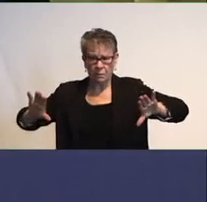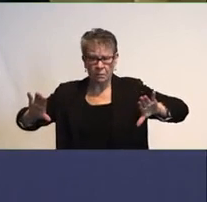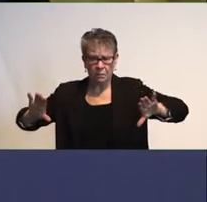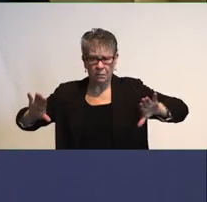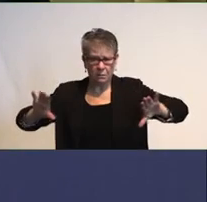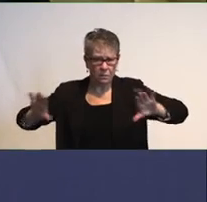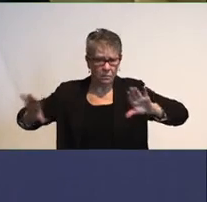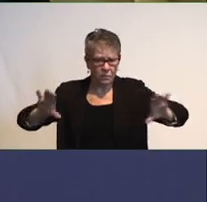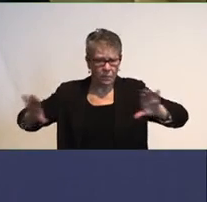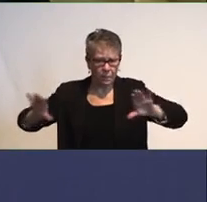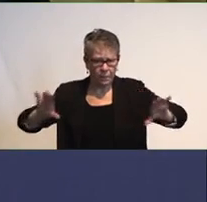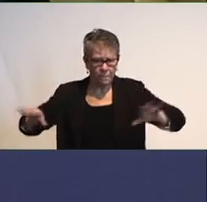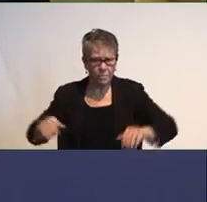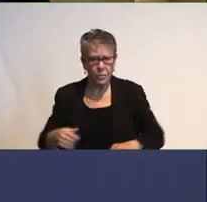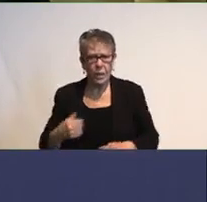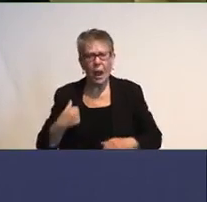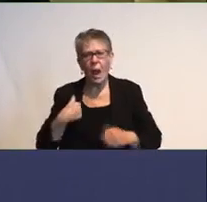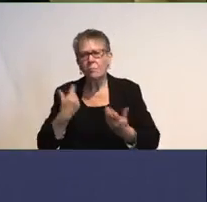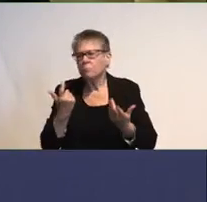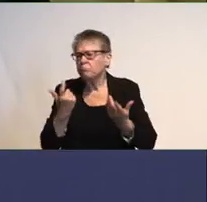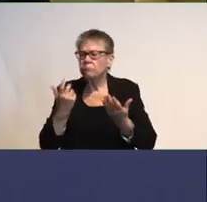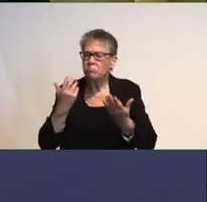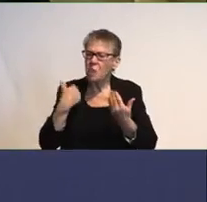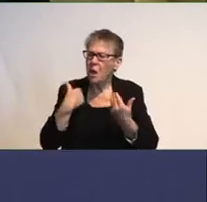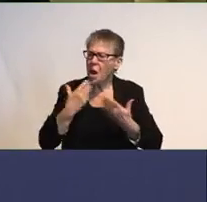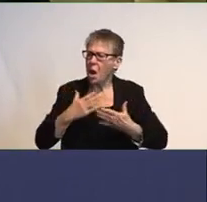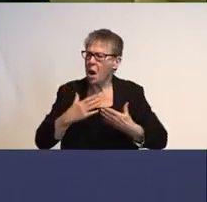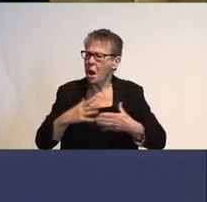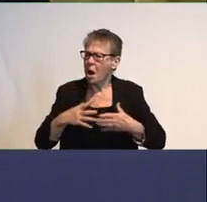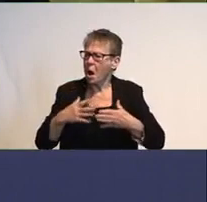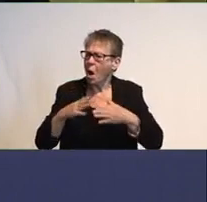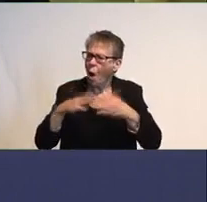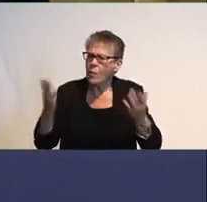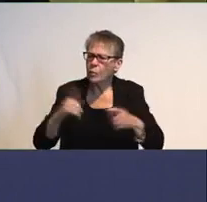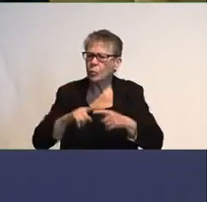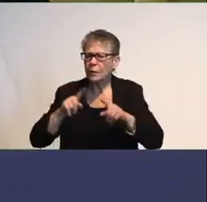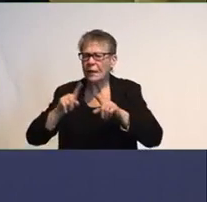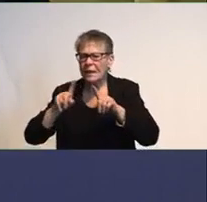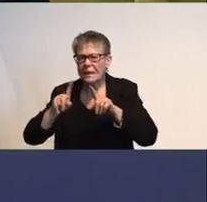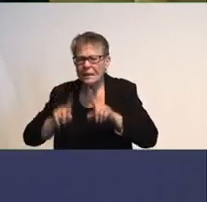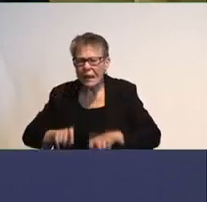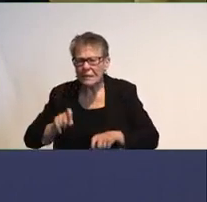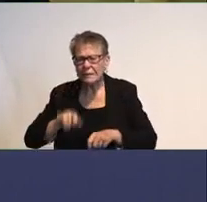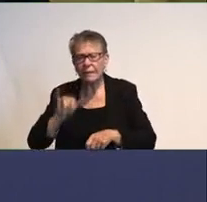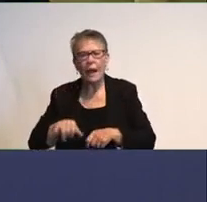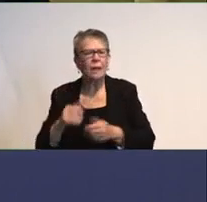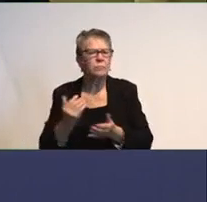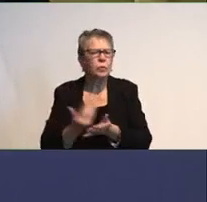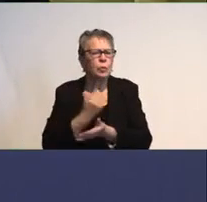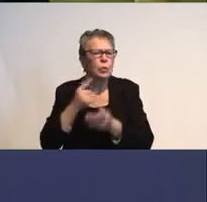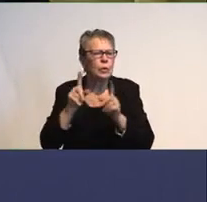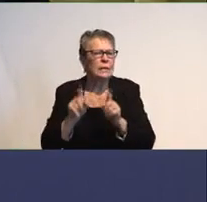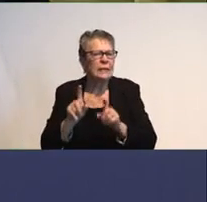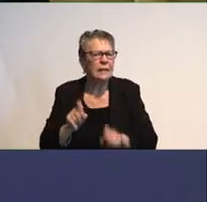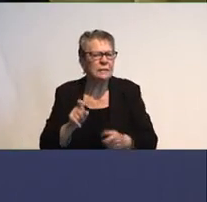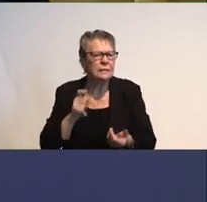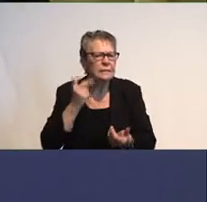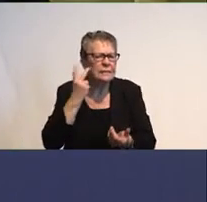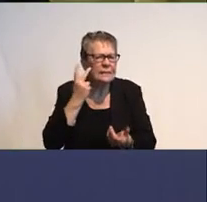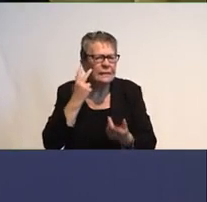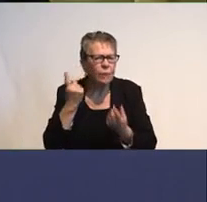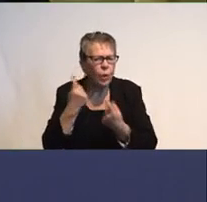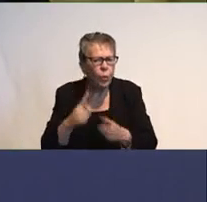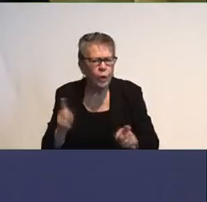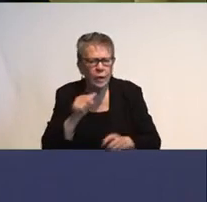I would be open to piloting. Judy, you and I haven't talked about this since the weekend. I'd be open to piloting something on the test to stay, but how do